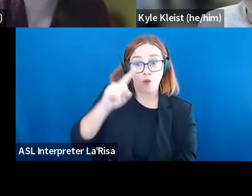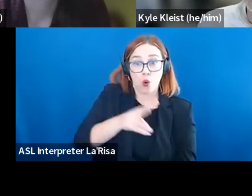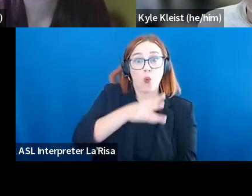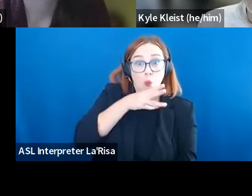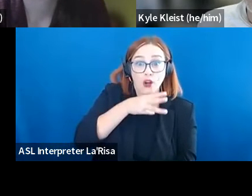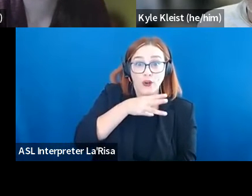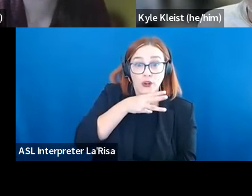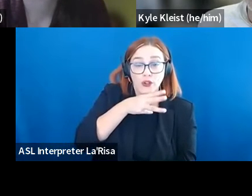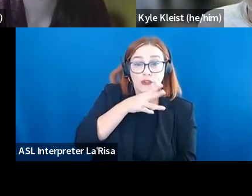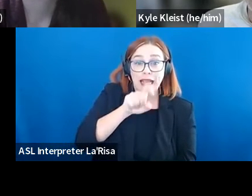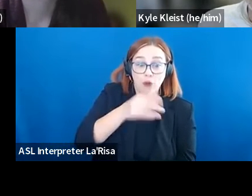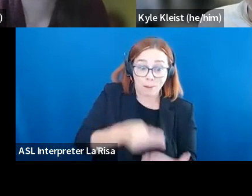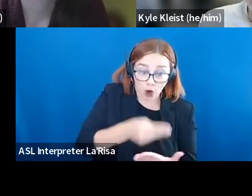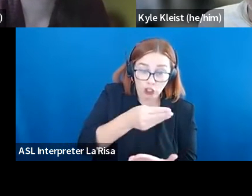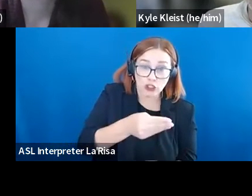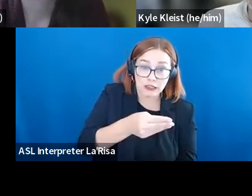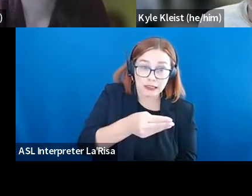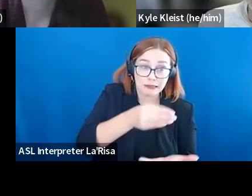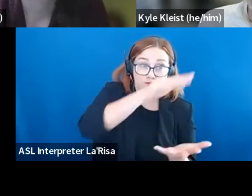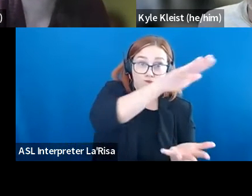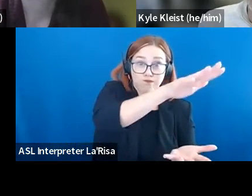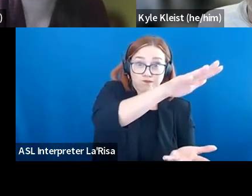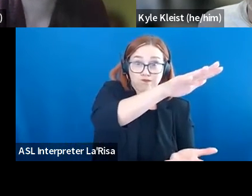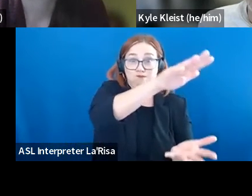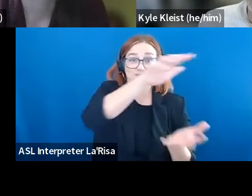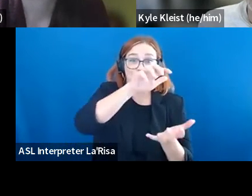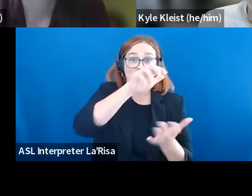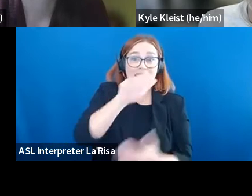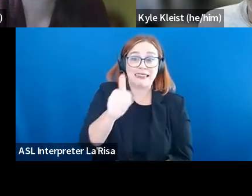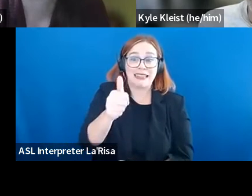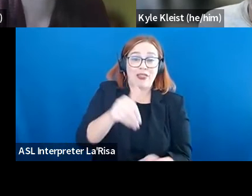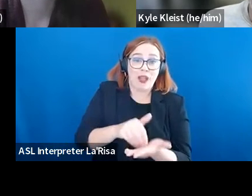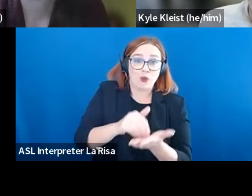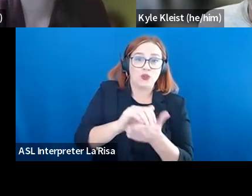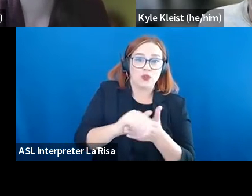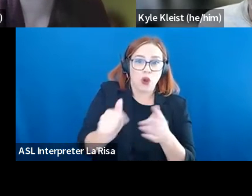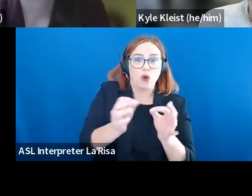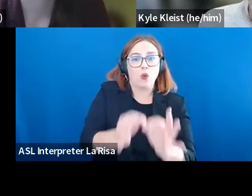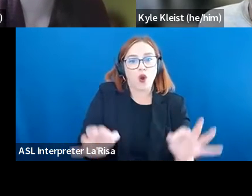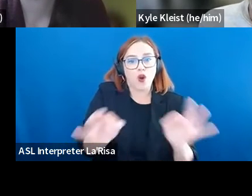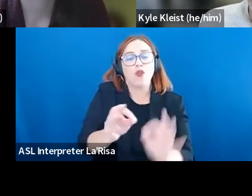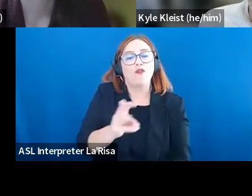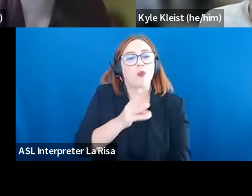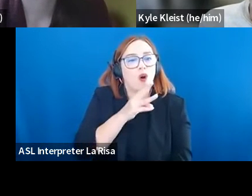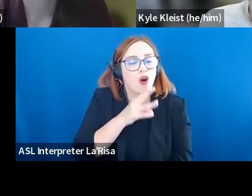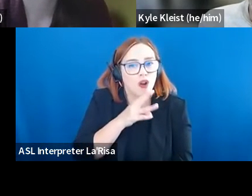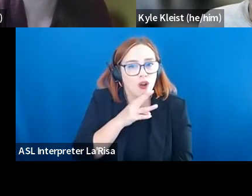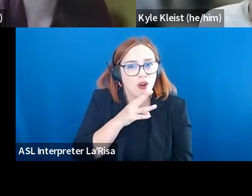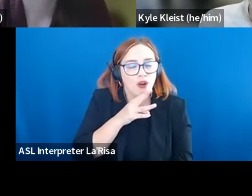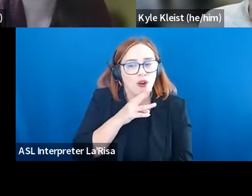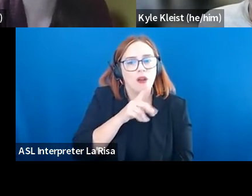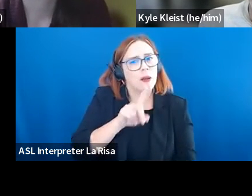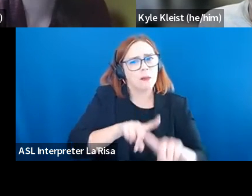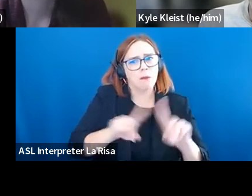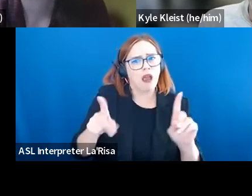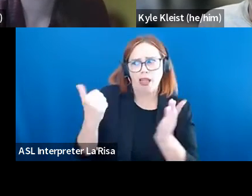purchased $10,000 worth of water. So we Wow. needed partners to store this water and distribute the water.